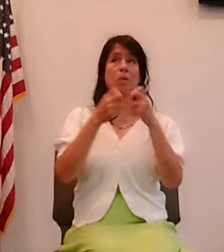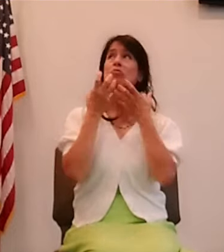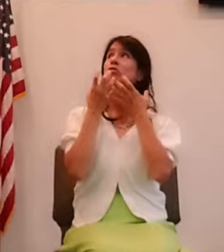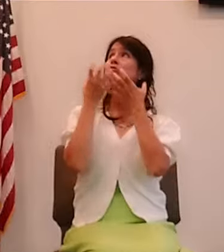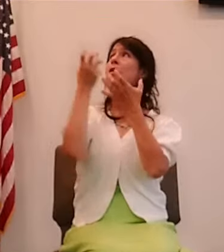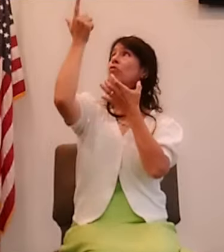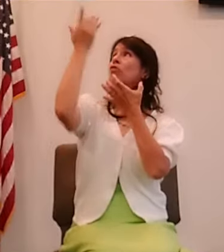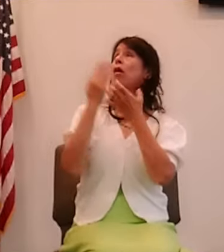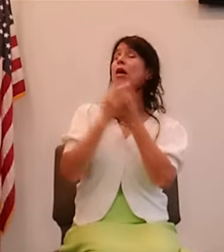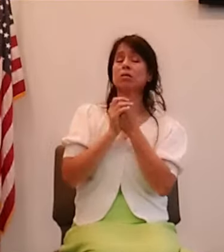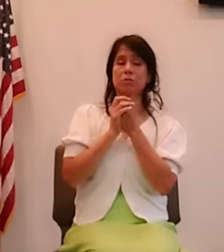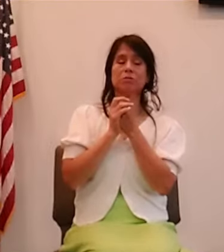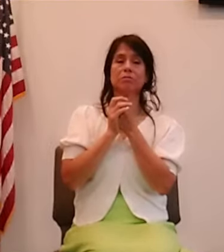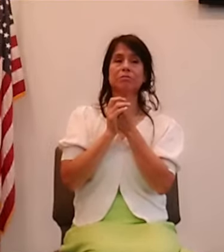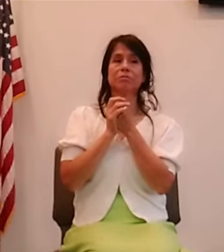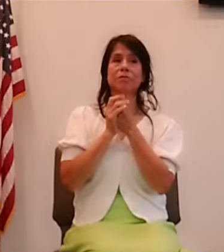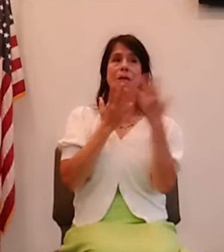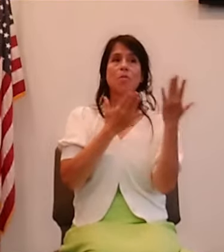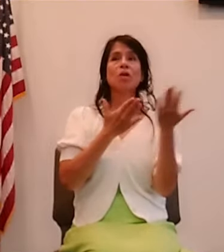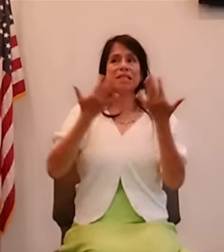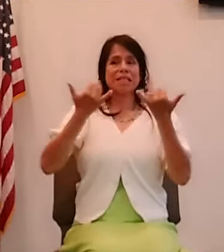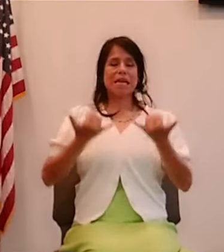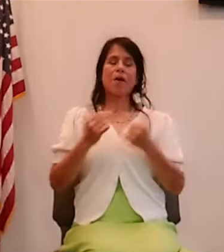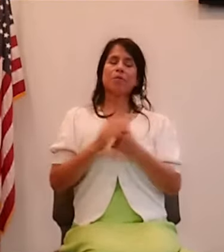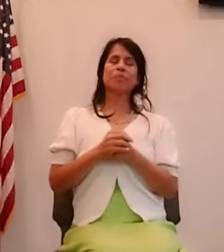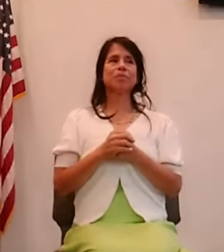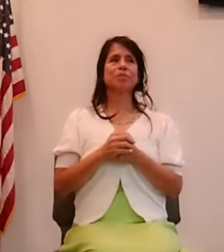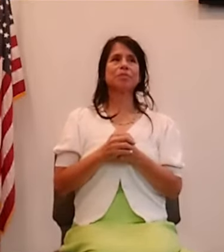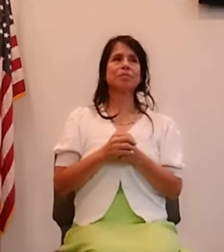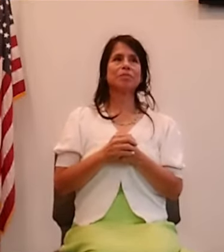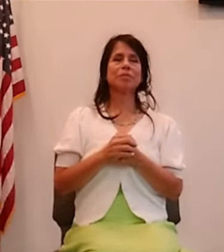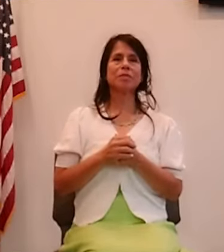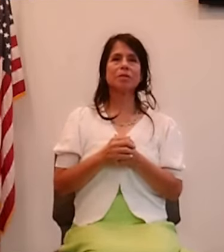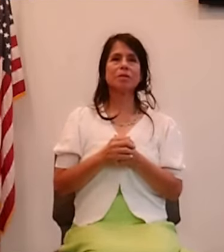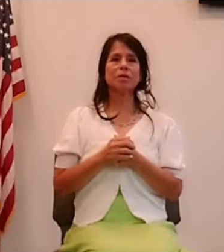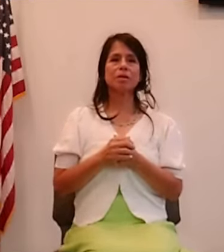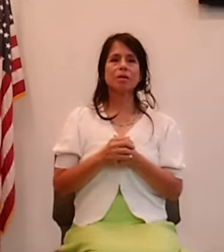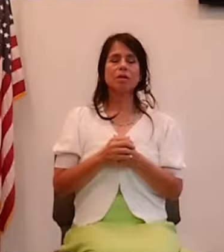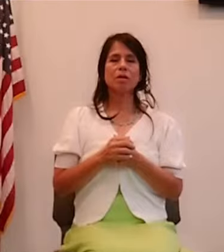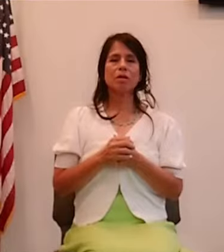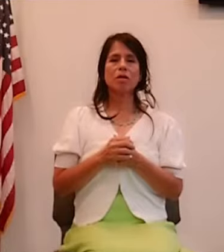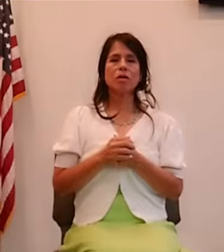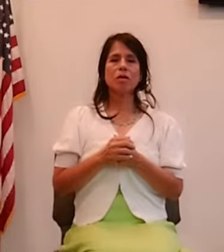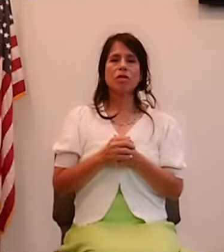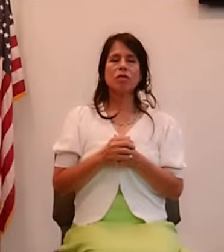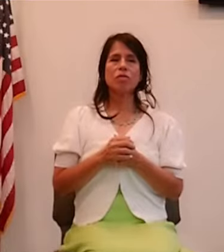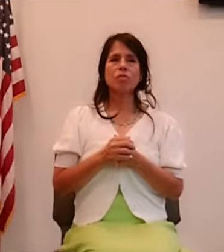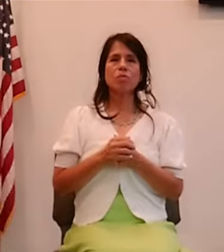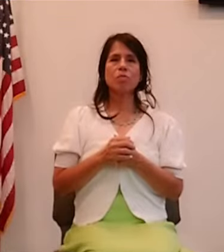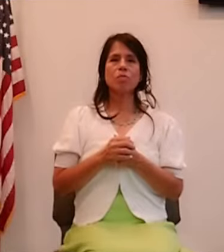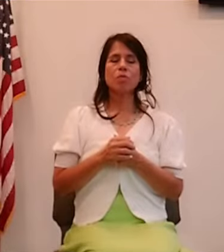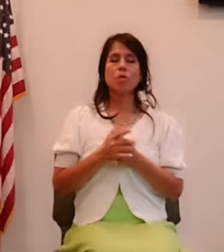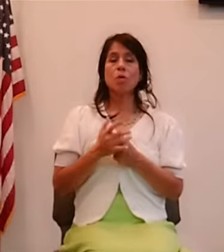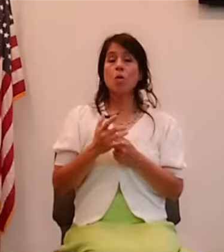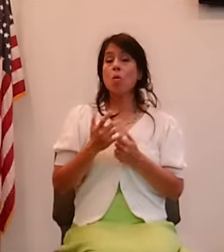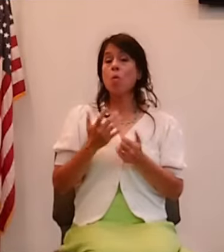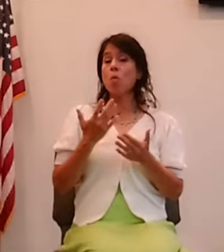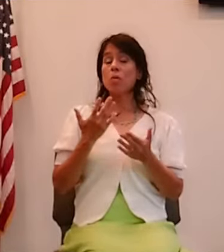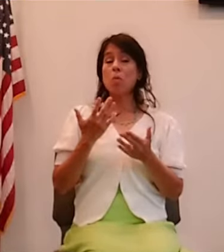God. And that brings us to today. Why? Because what were these two passages about? Whether you go